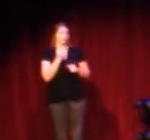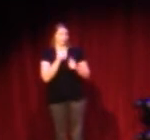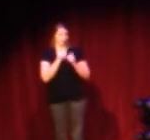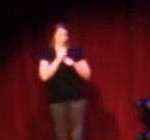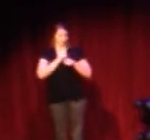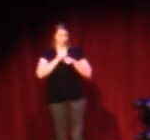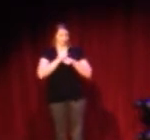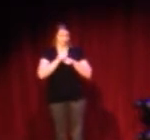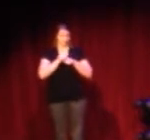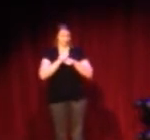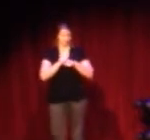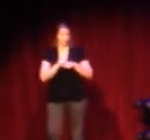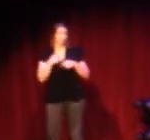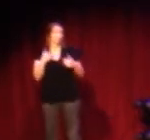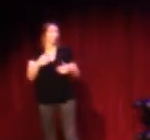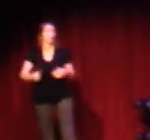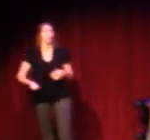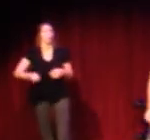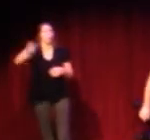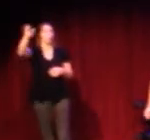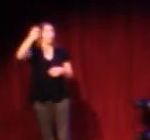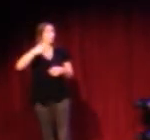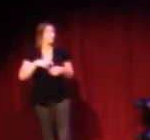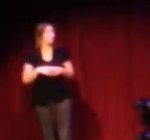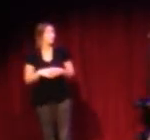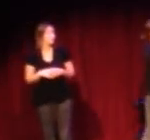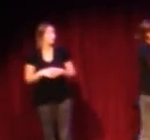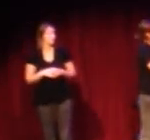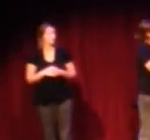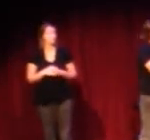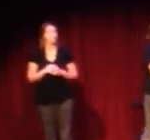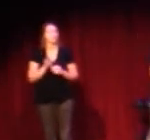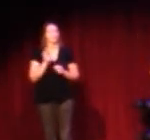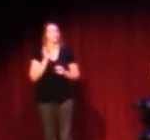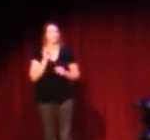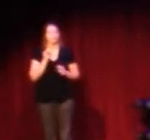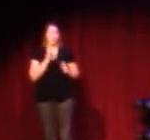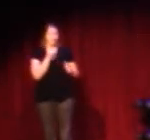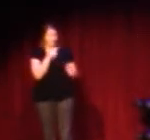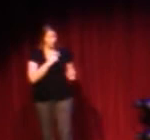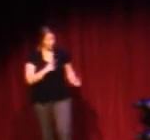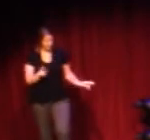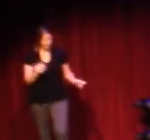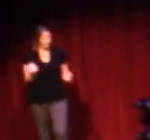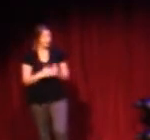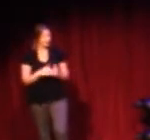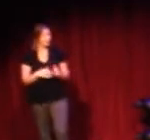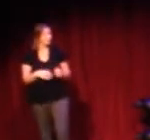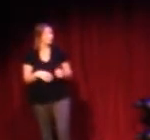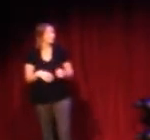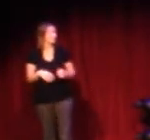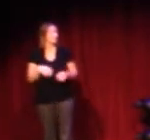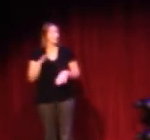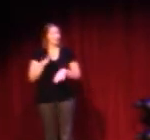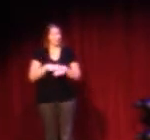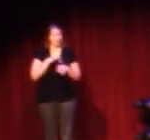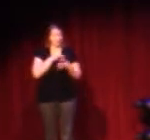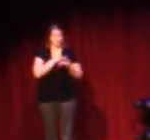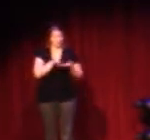So go ahead and throw the drumstick. On the count of four. I wasn't ready. Let's try that again. On the count